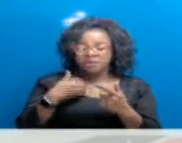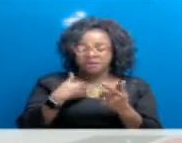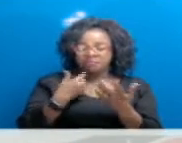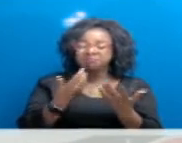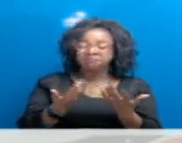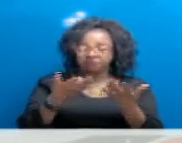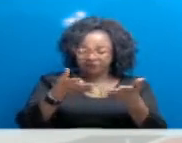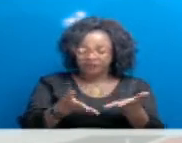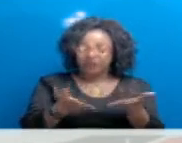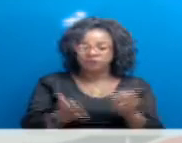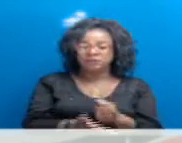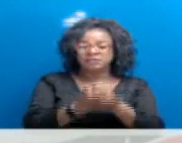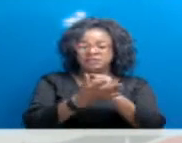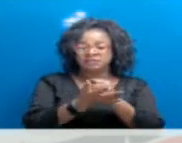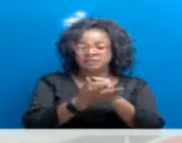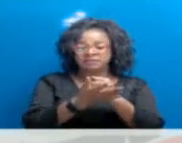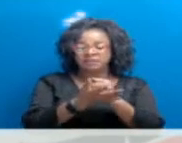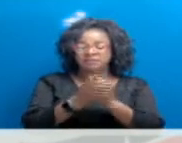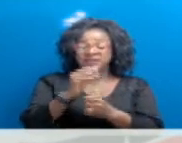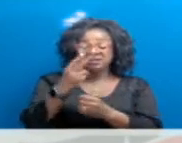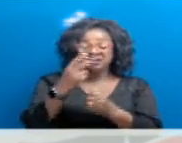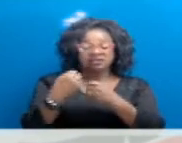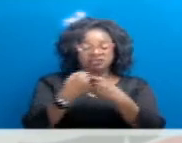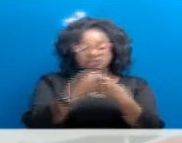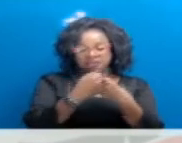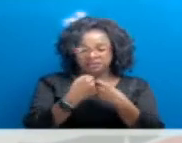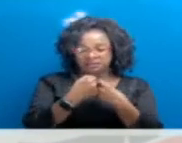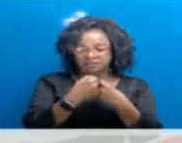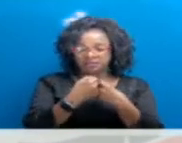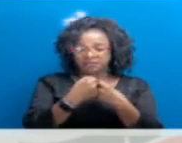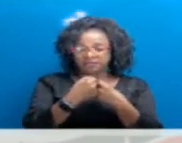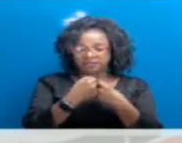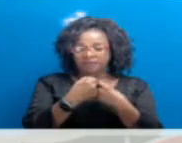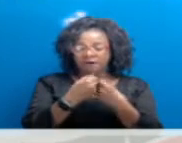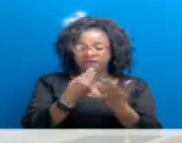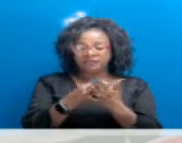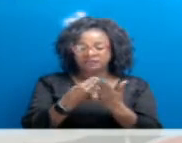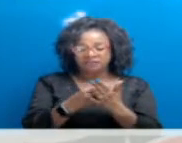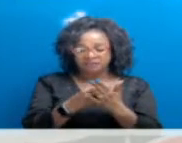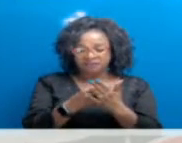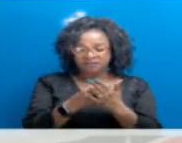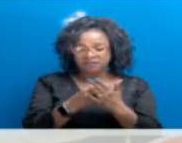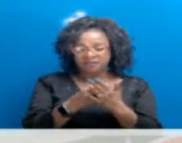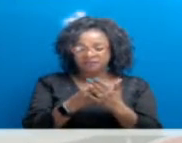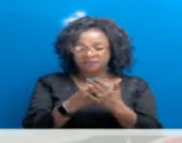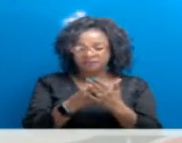gap. The second challenge for our customers is obviously financing.